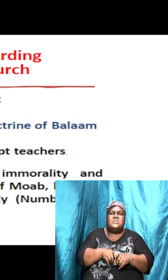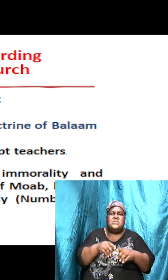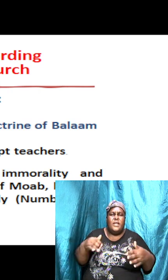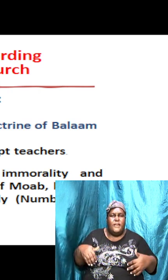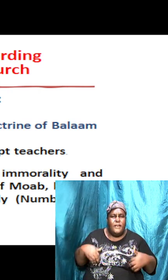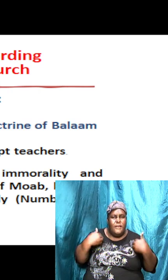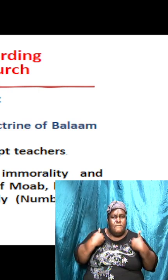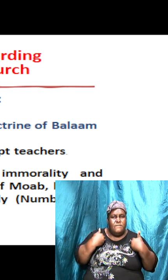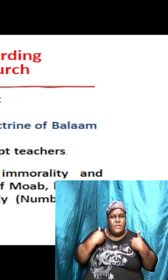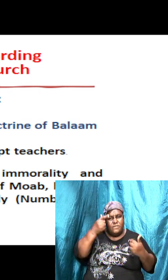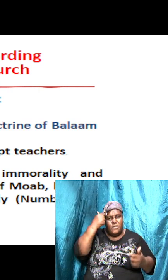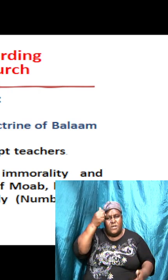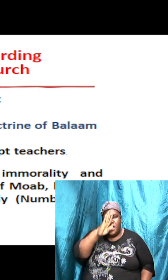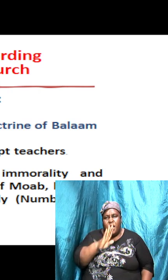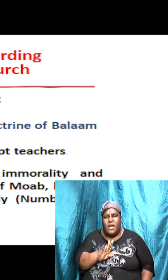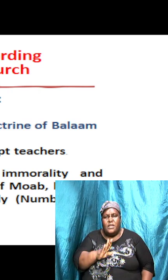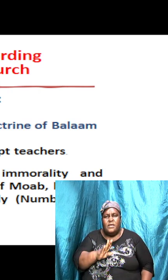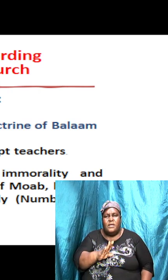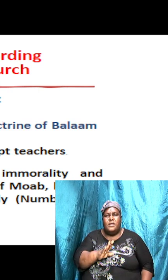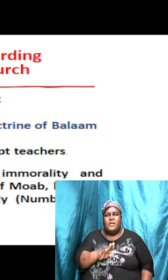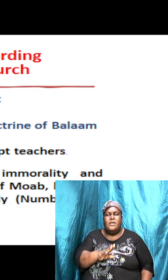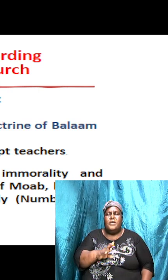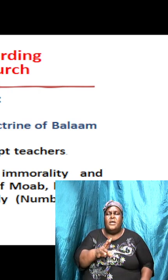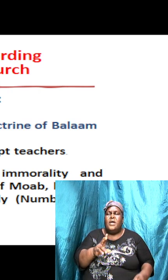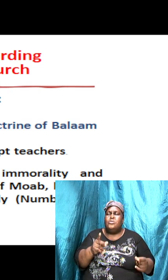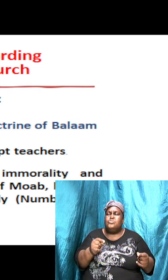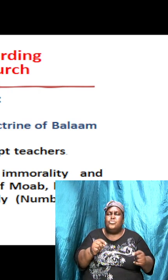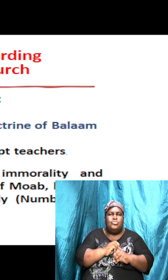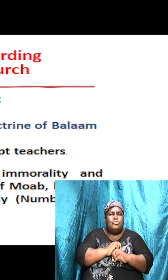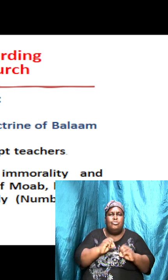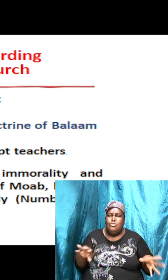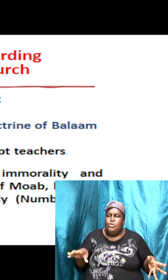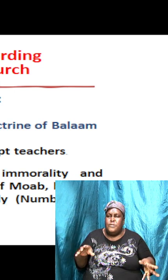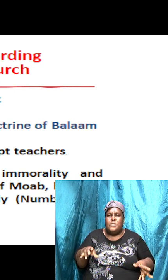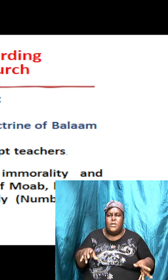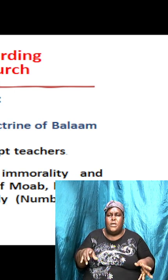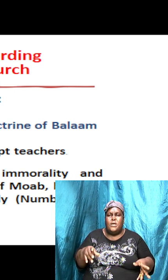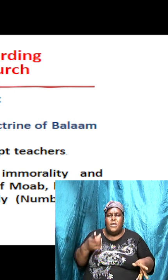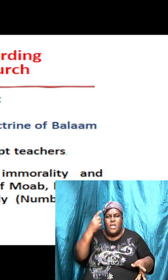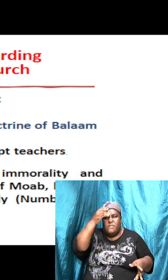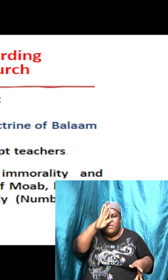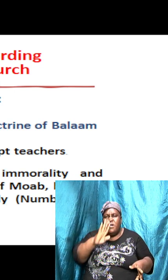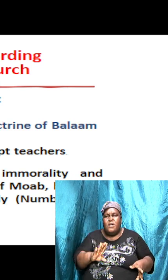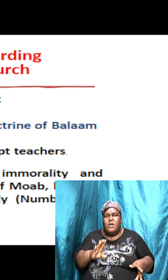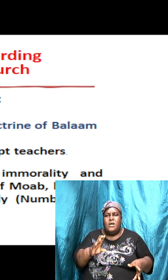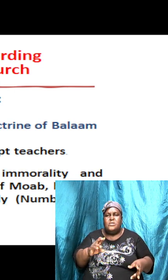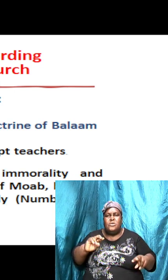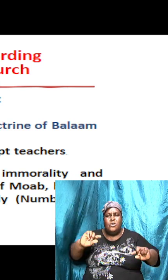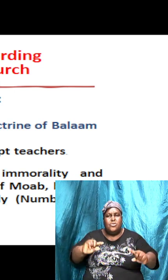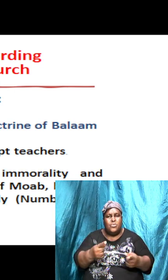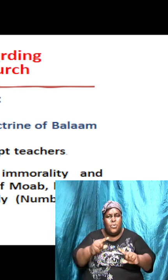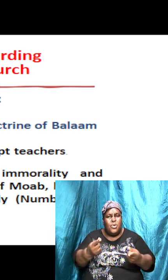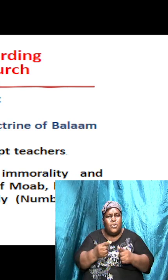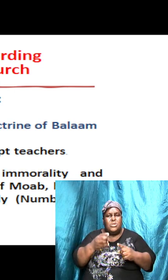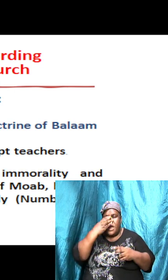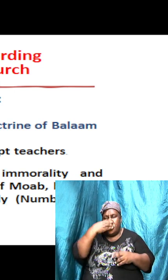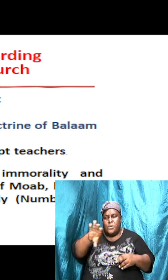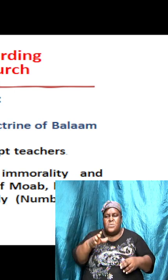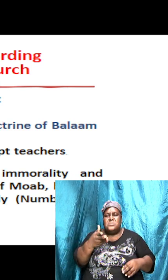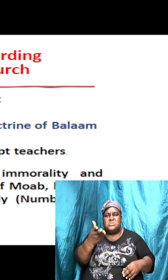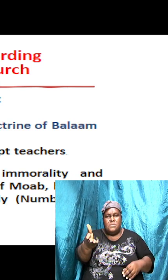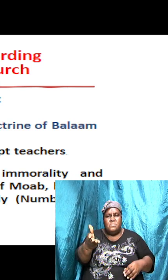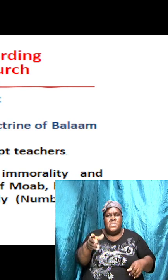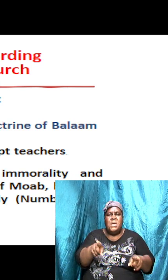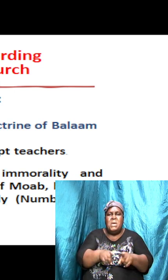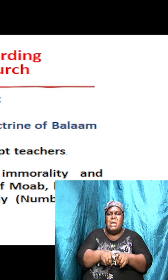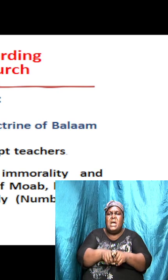with God, and he could do nothing to cause God to harm them and to curse them so long as they were